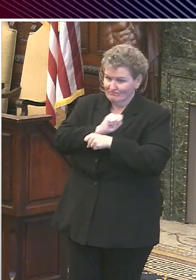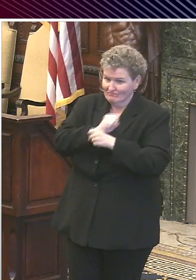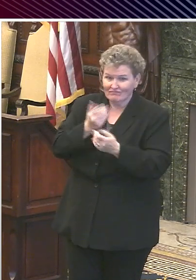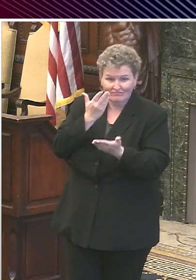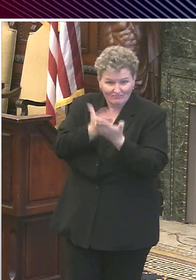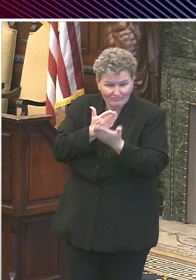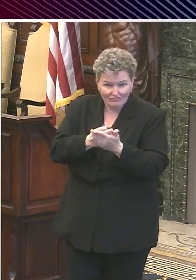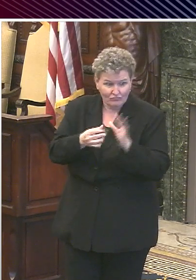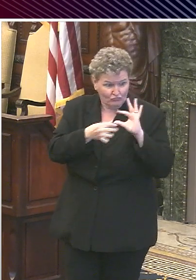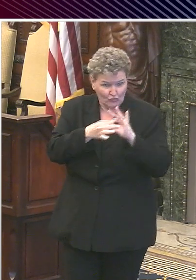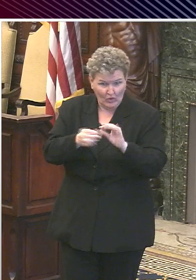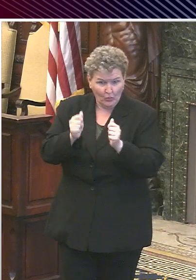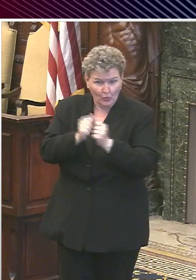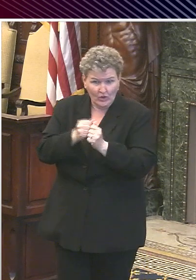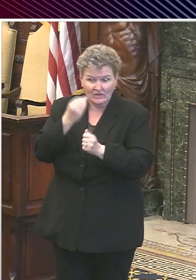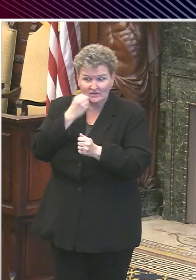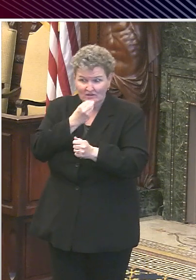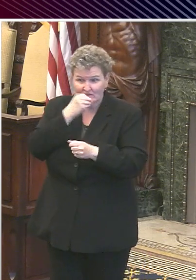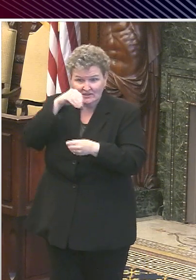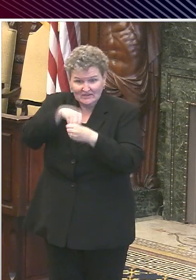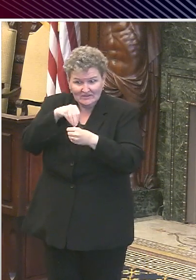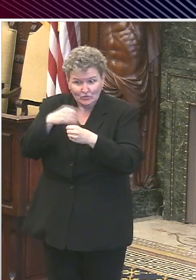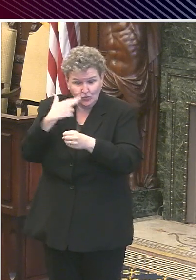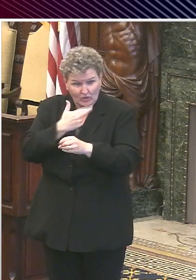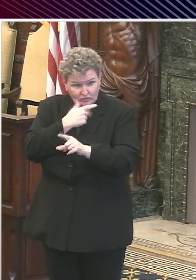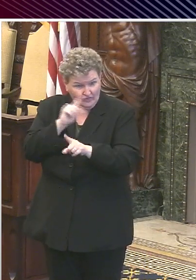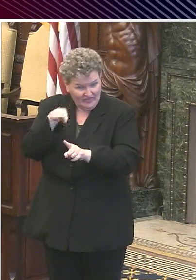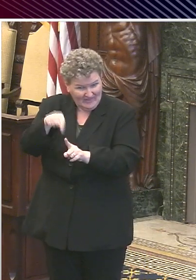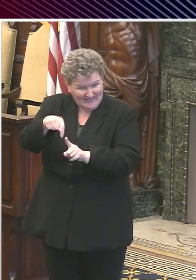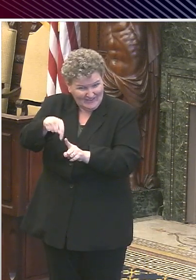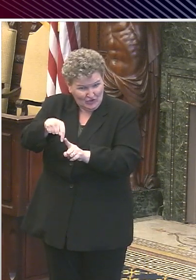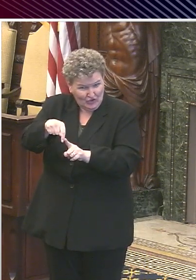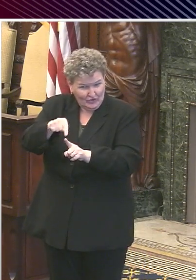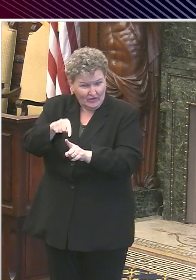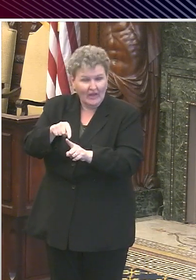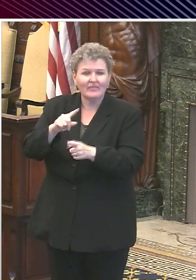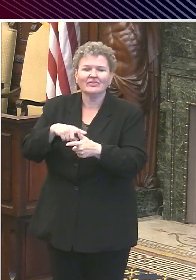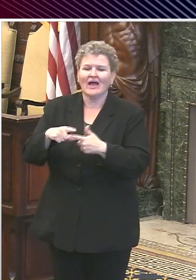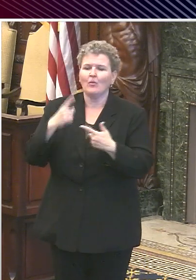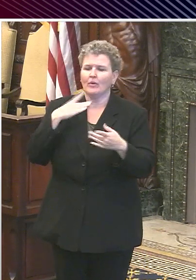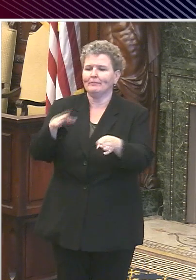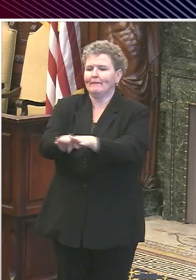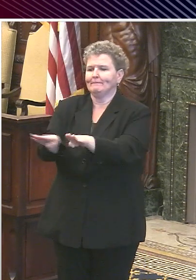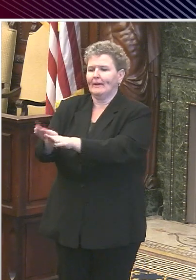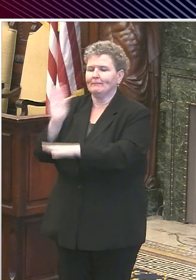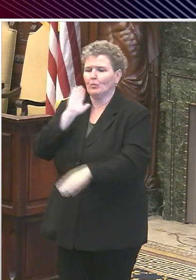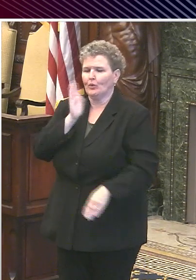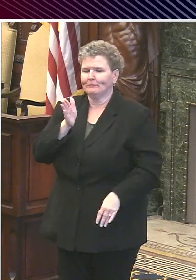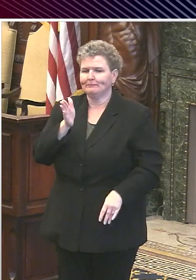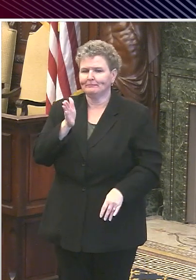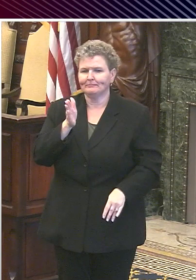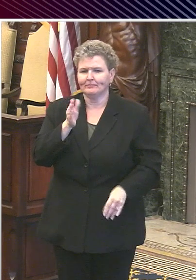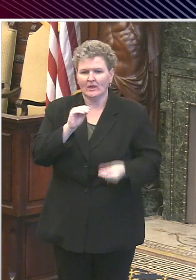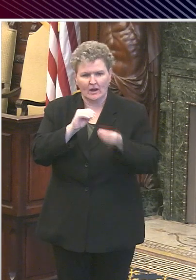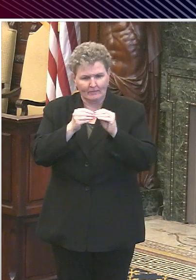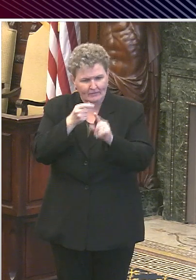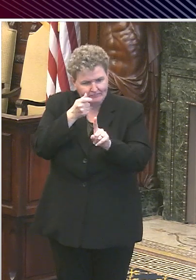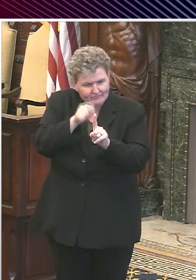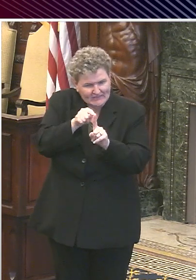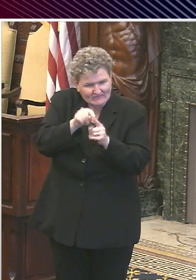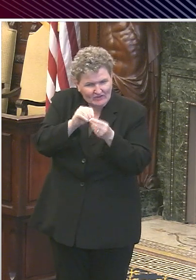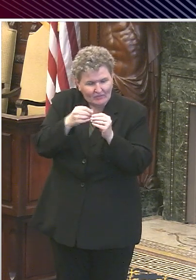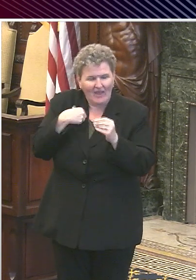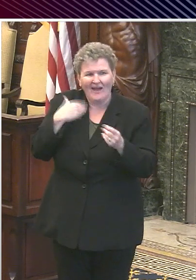to that we would consider closing restaurants. But we haven't set a specific number on that. Nosotros no hemos considerado una